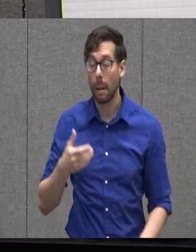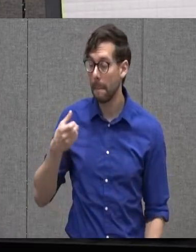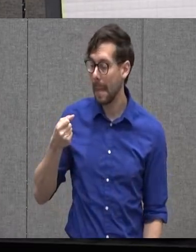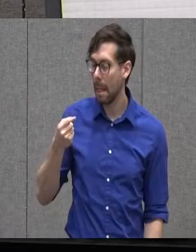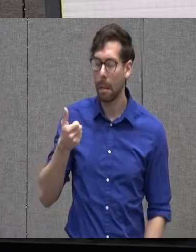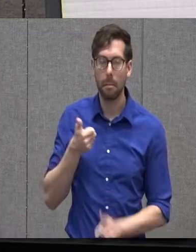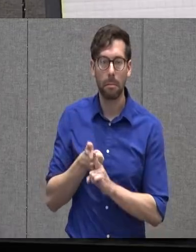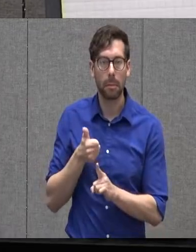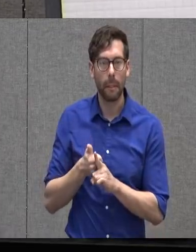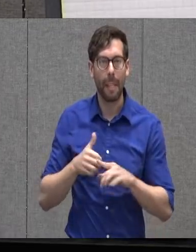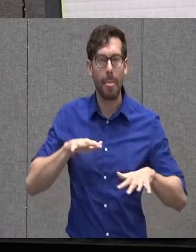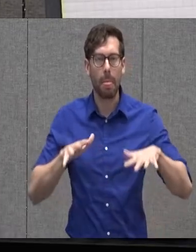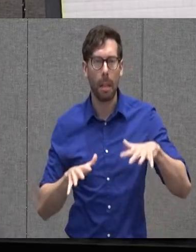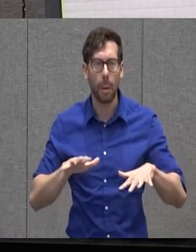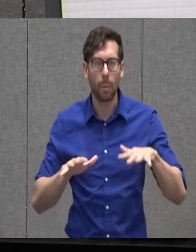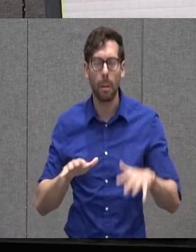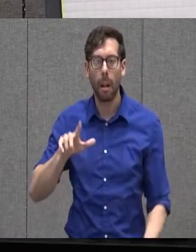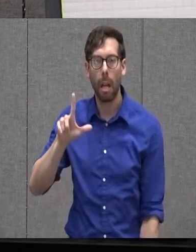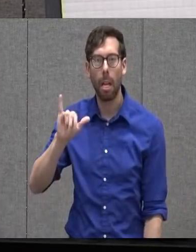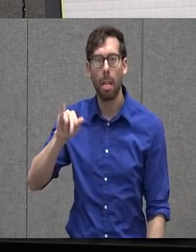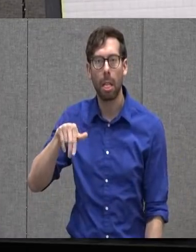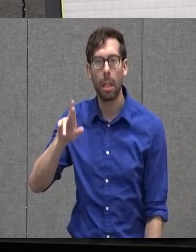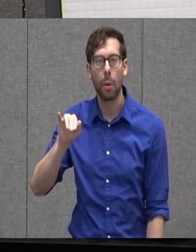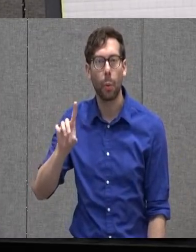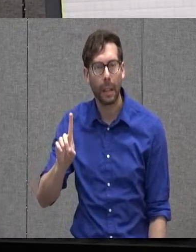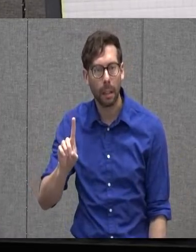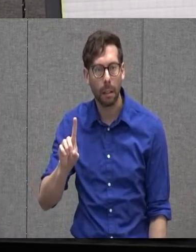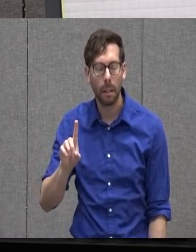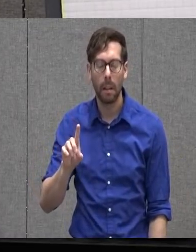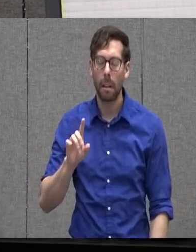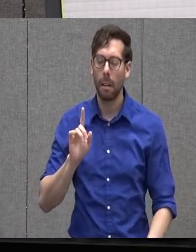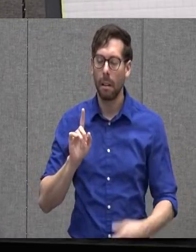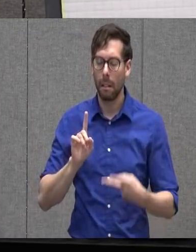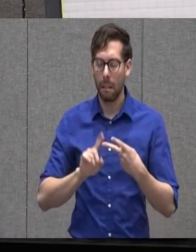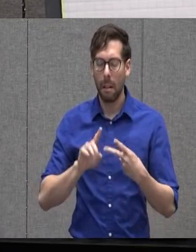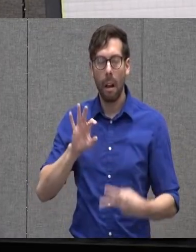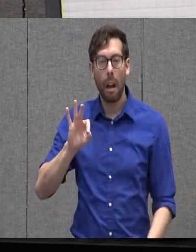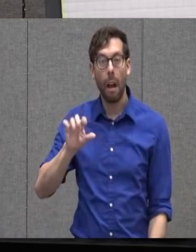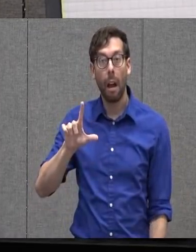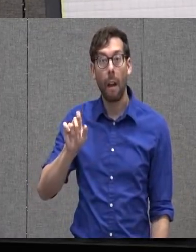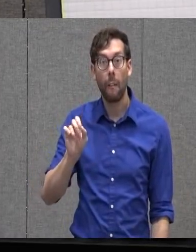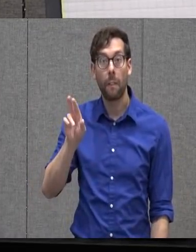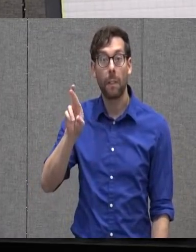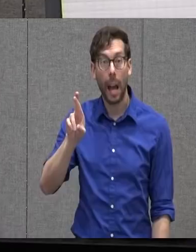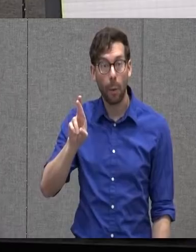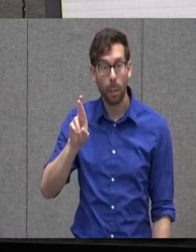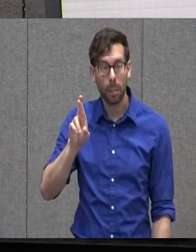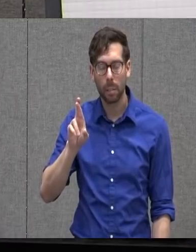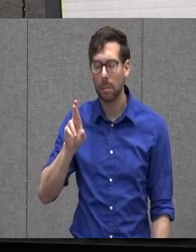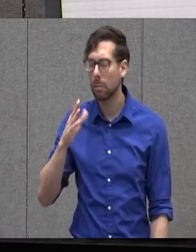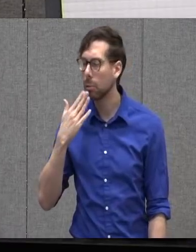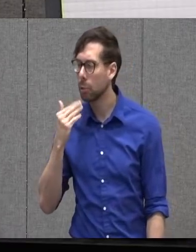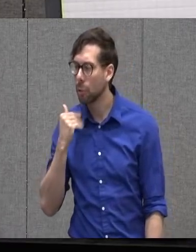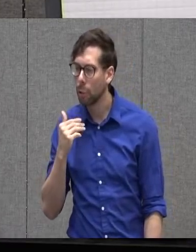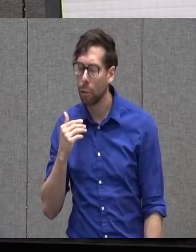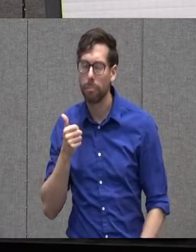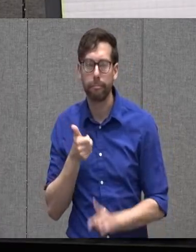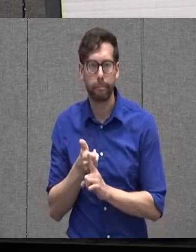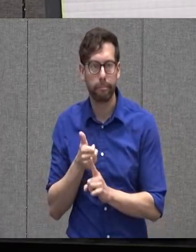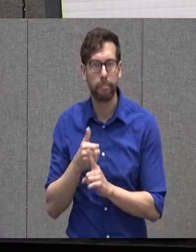flour, sugar, solids. The egg is a mix. The shell is a